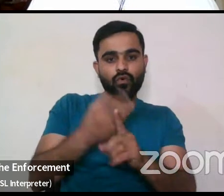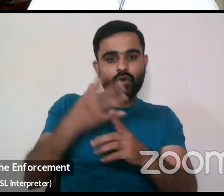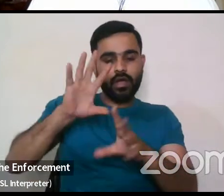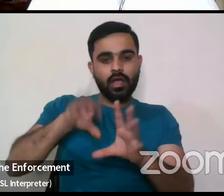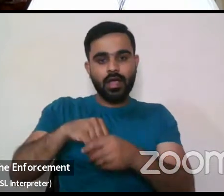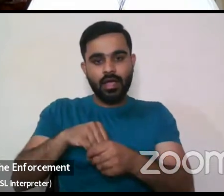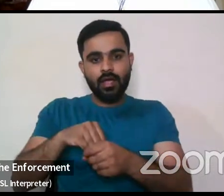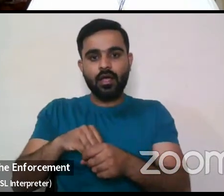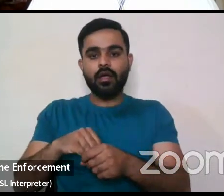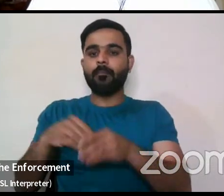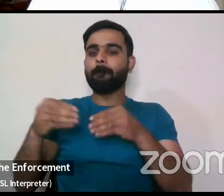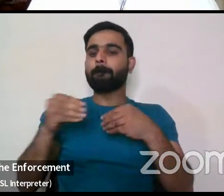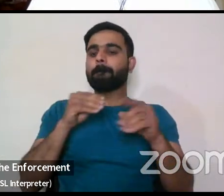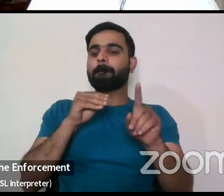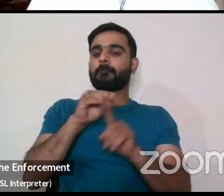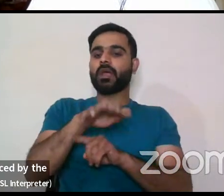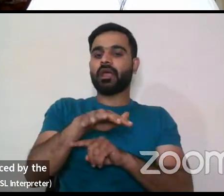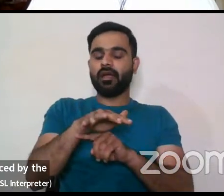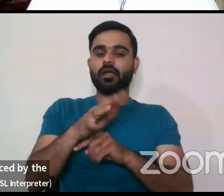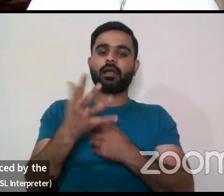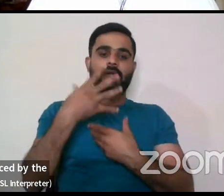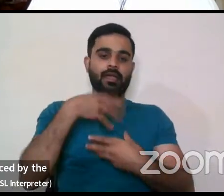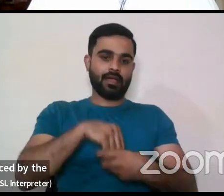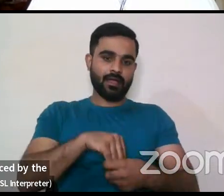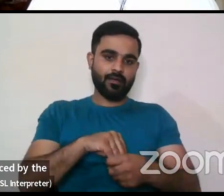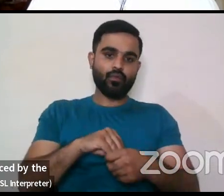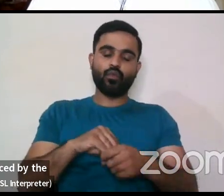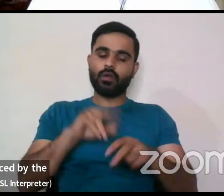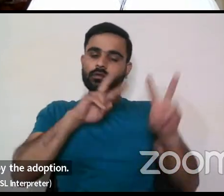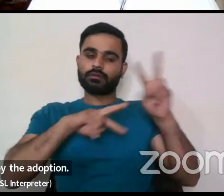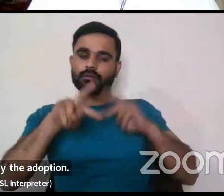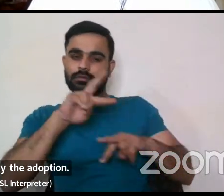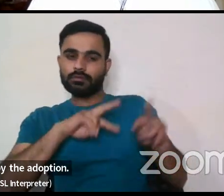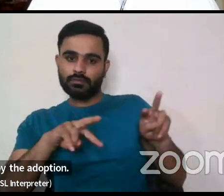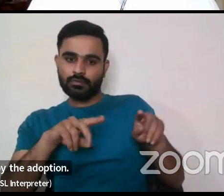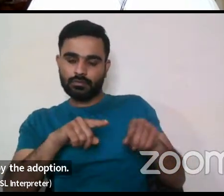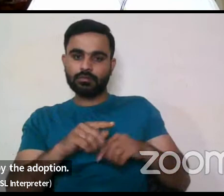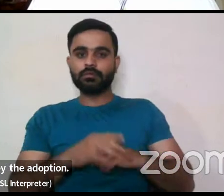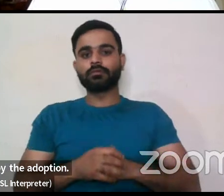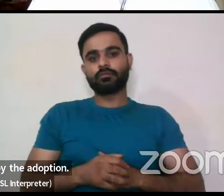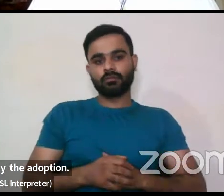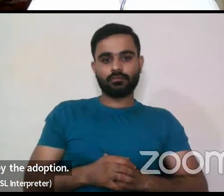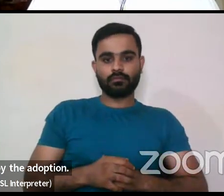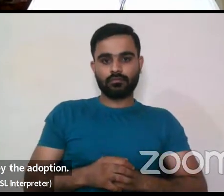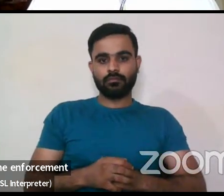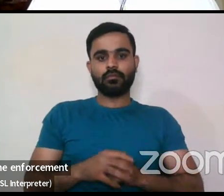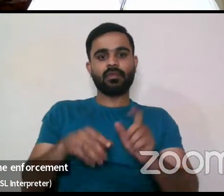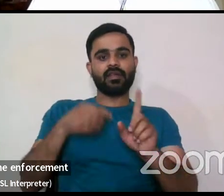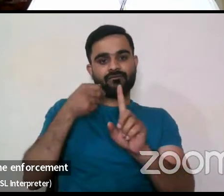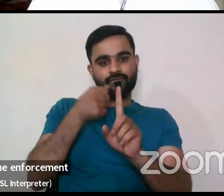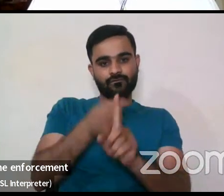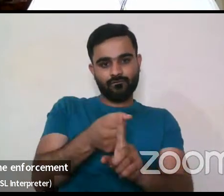it was influenced by the adoption. So for instance, as an overview of the enforcement over